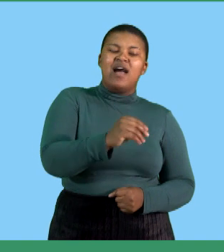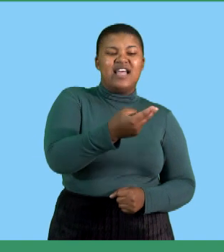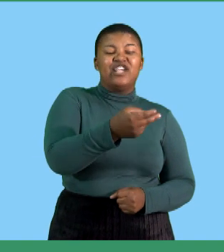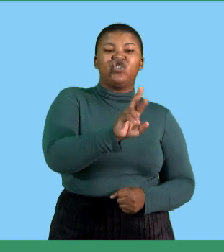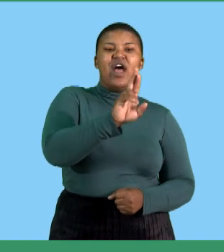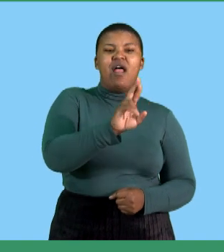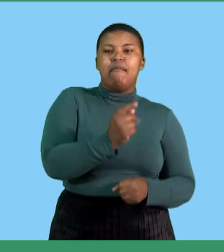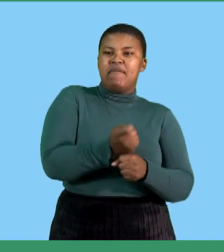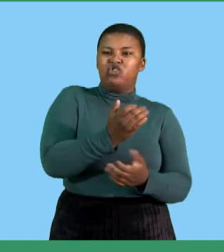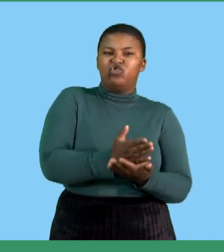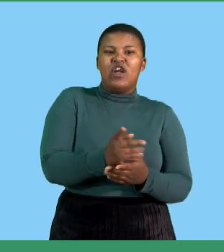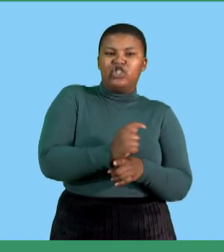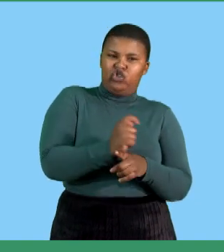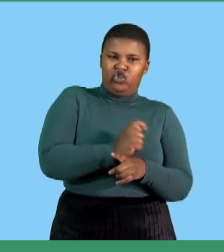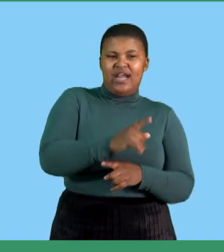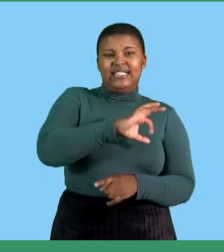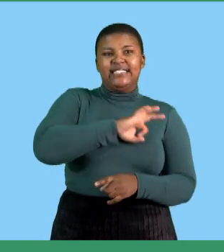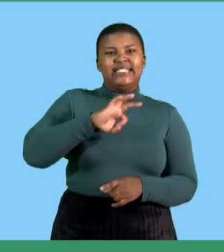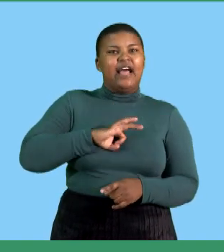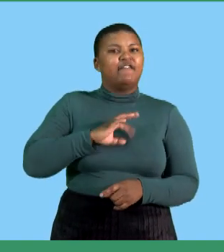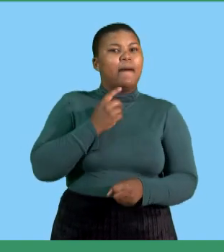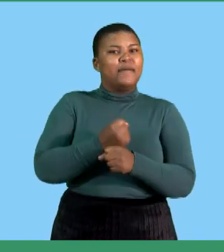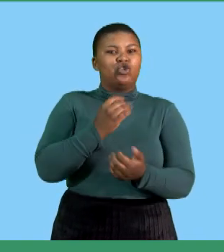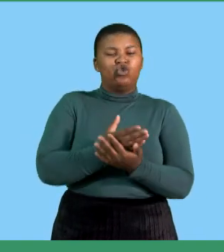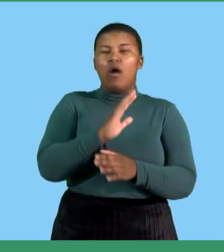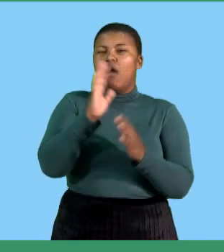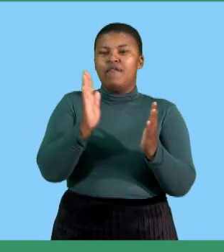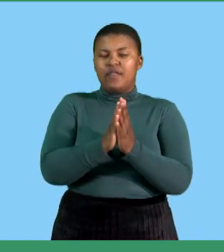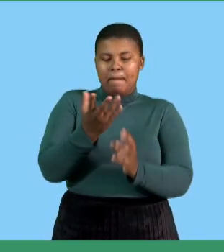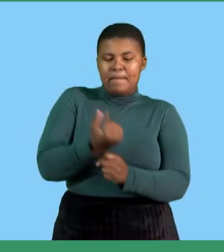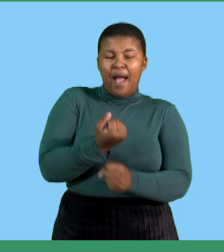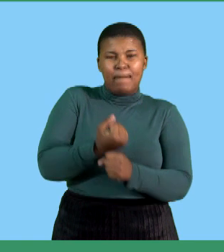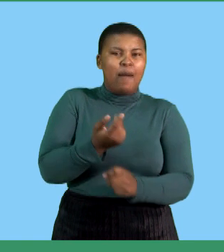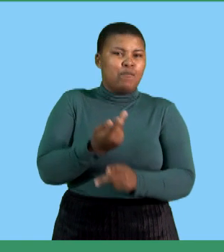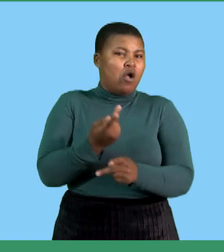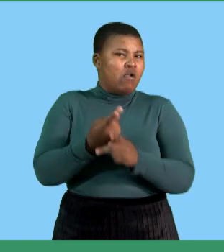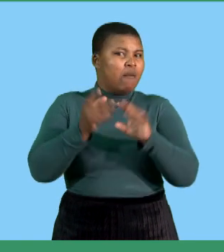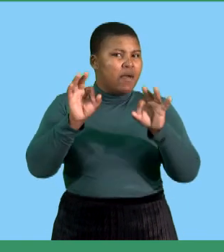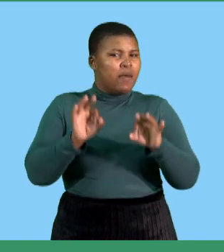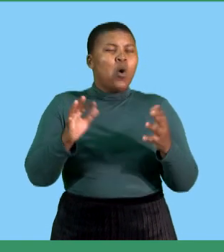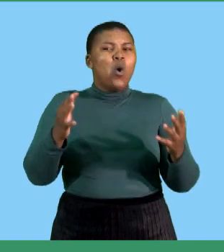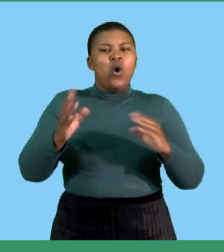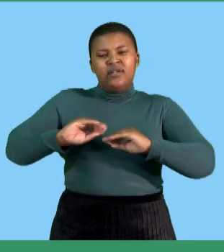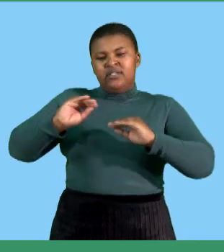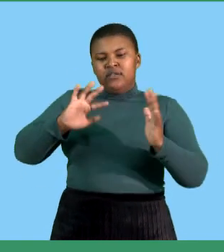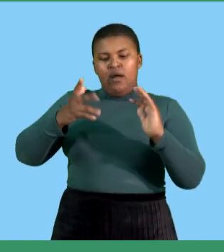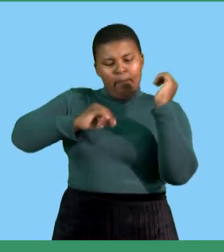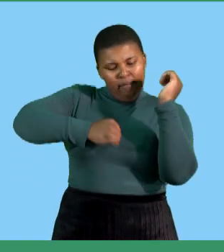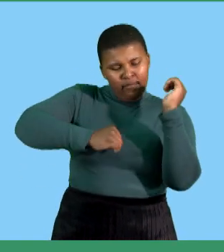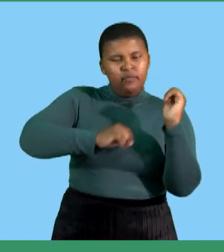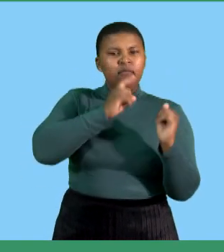to train the employees to produce this specific product, or maybe on how to use